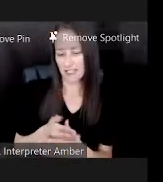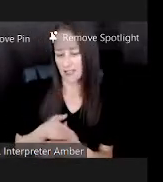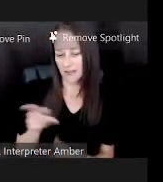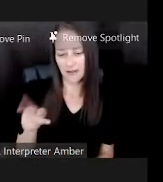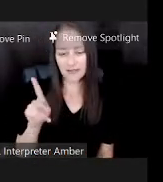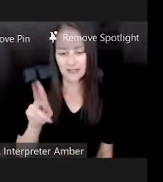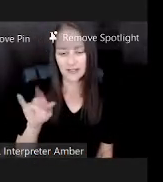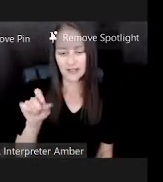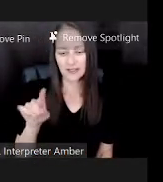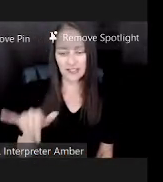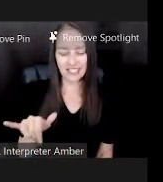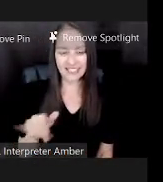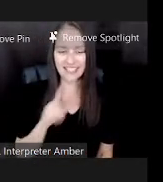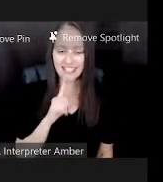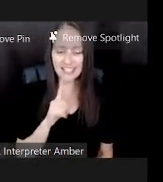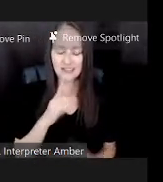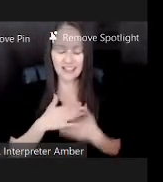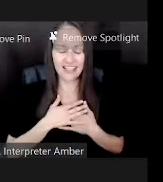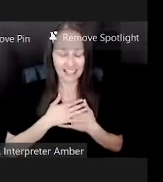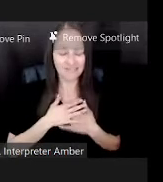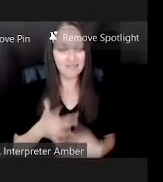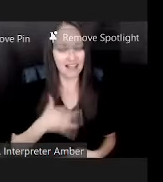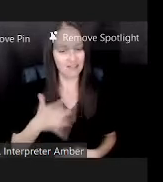a profound truth inside my body.